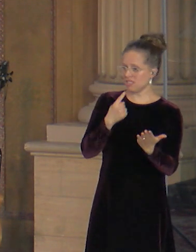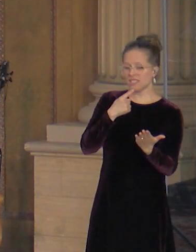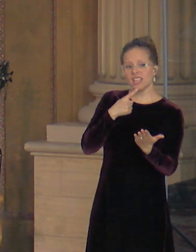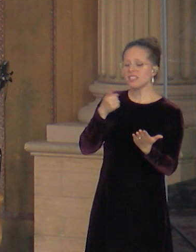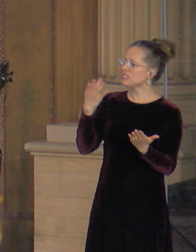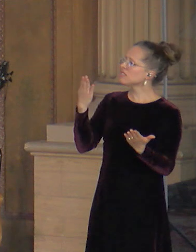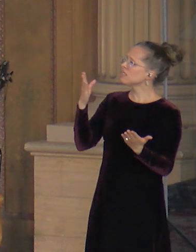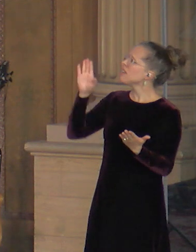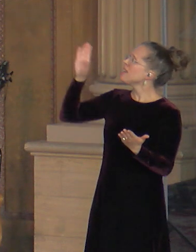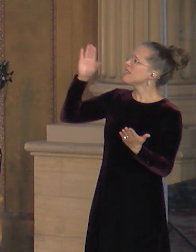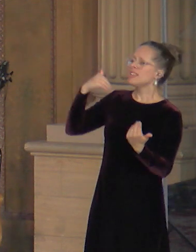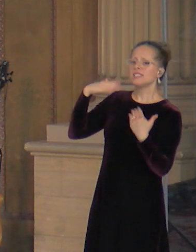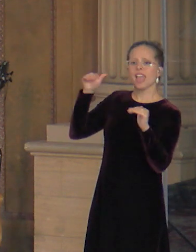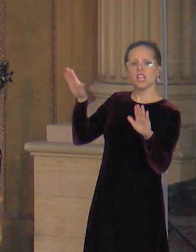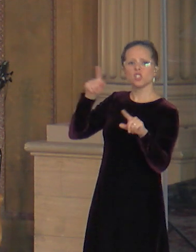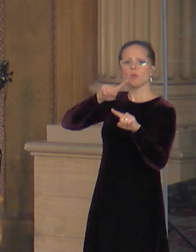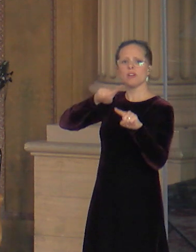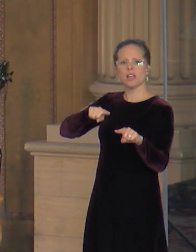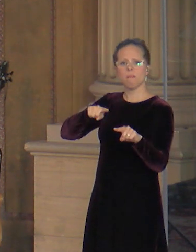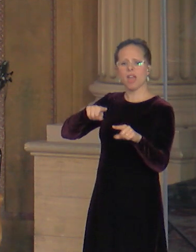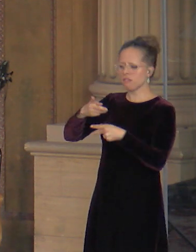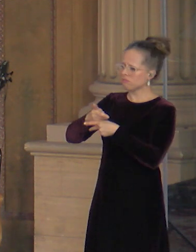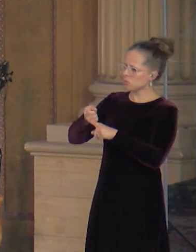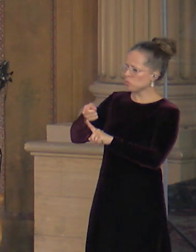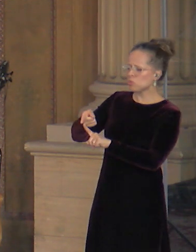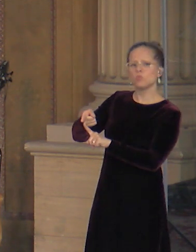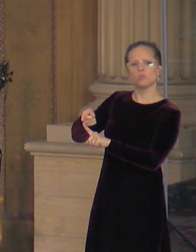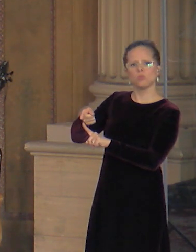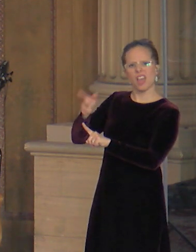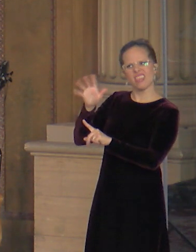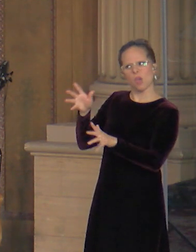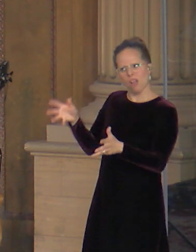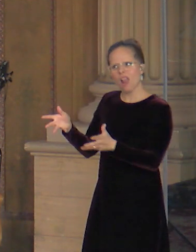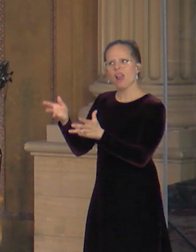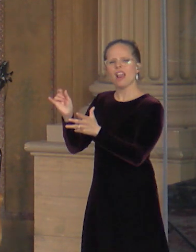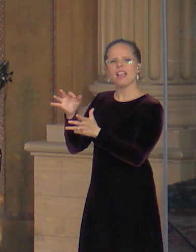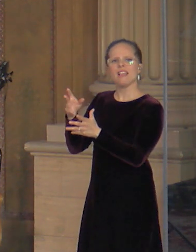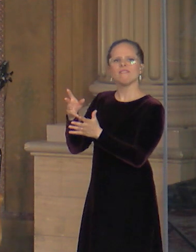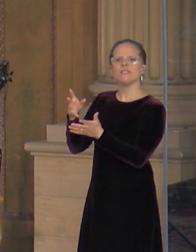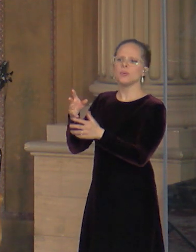you and on their hands they will bear you up lest you strike your foot against a stone